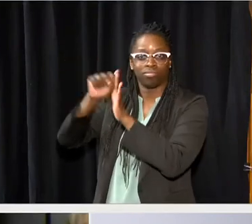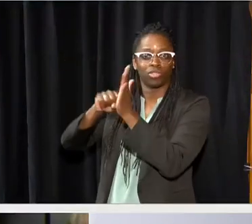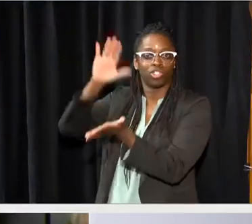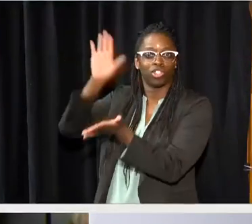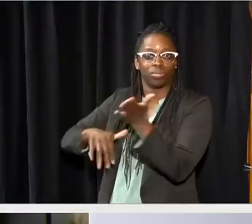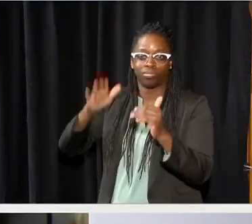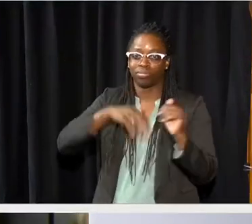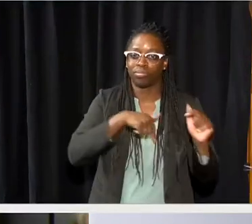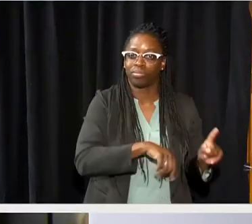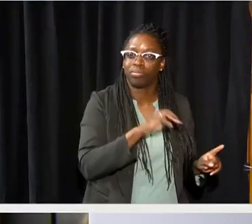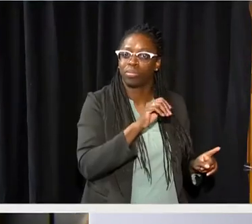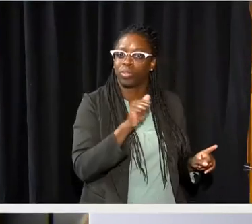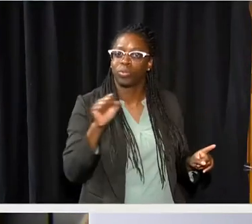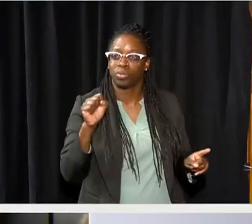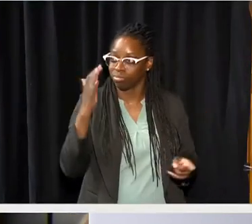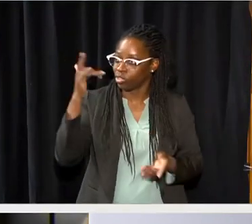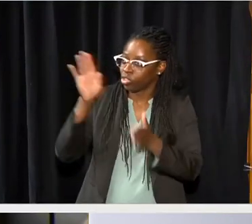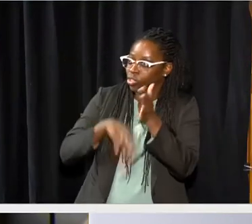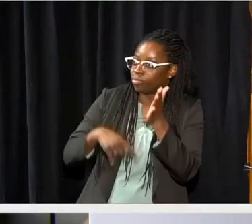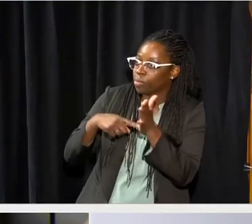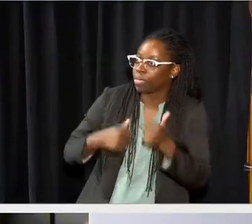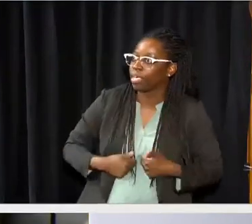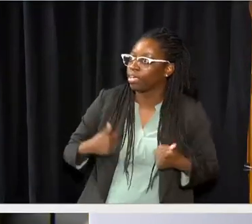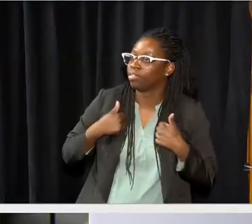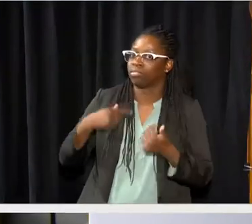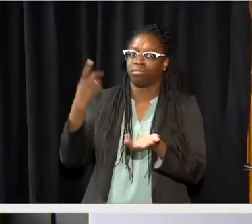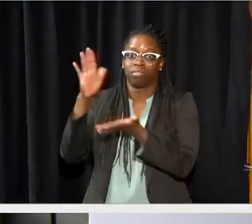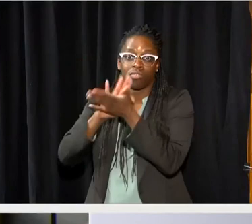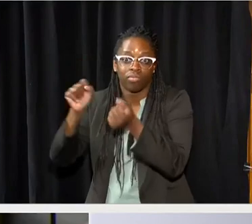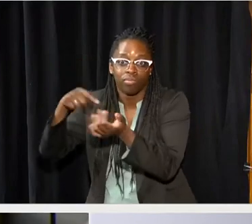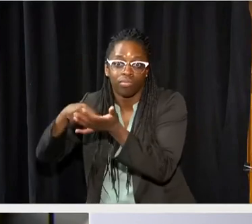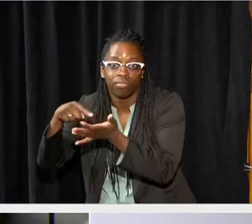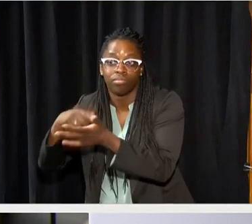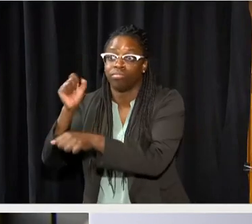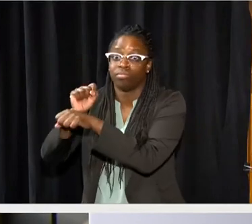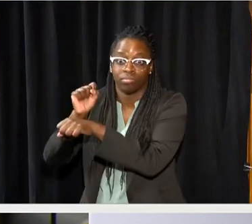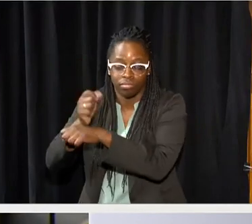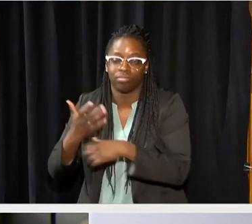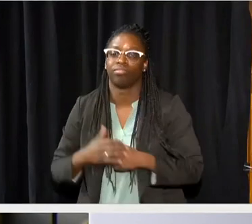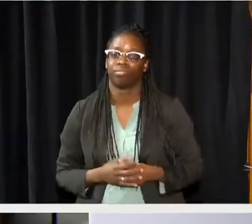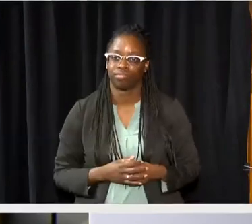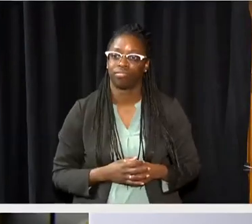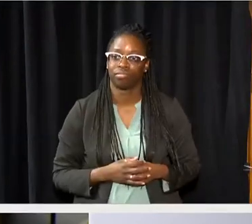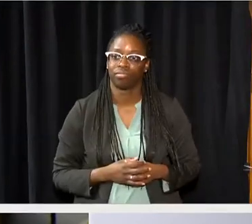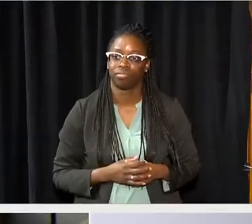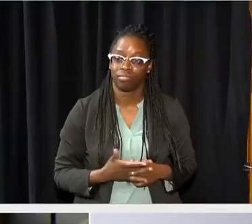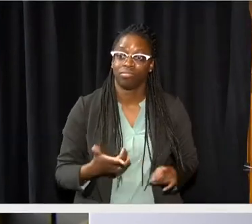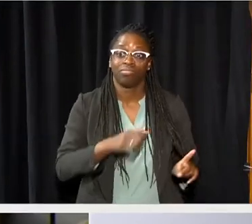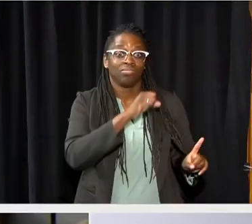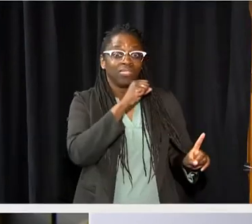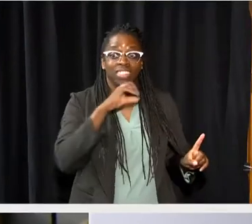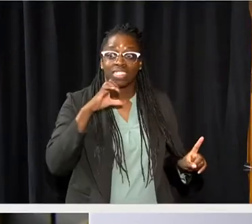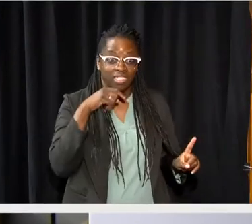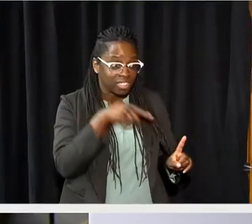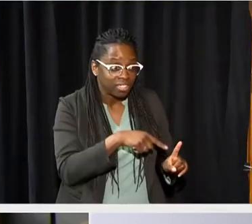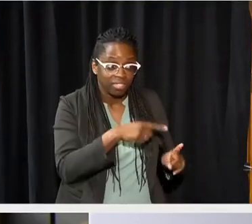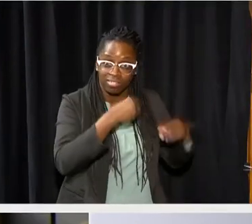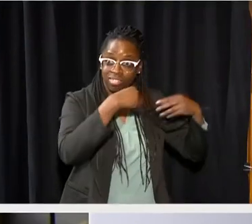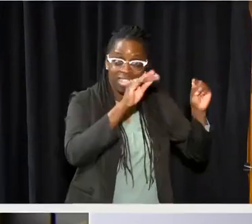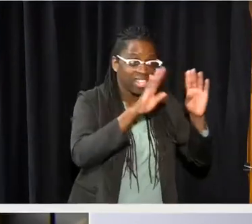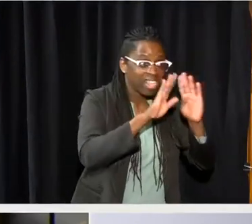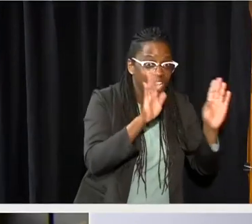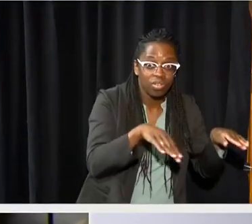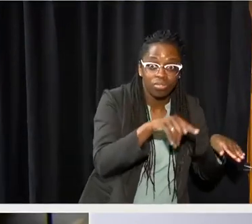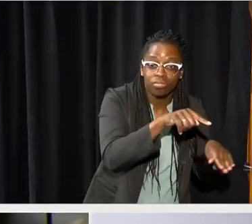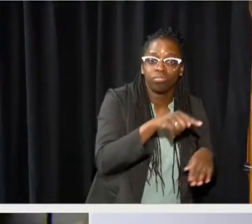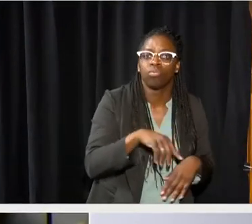further. It's our seniors unable to think about downsizing because there's nothing to afford, or